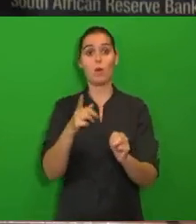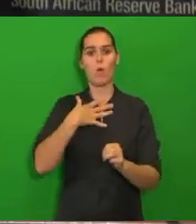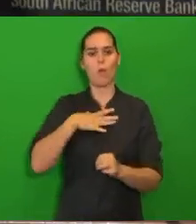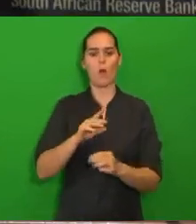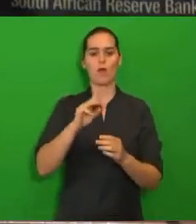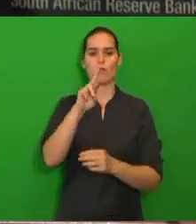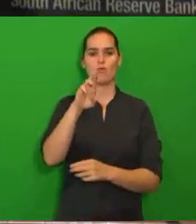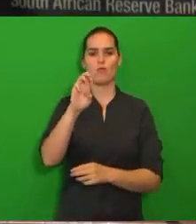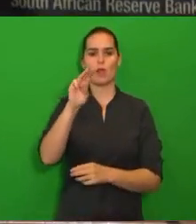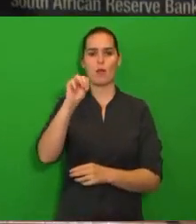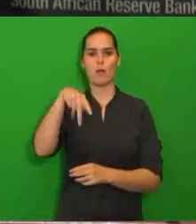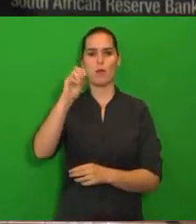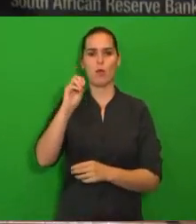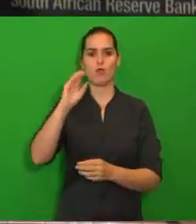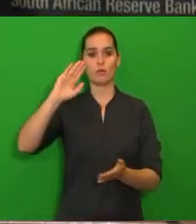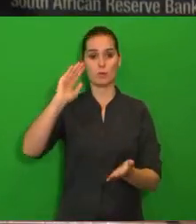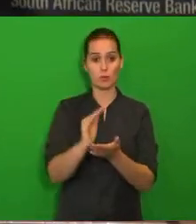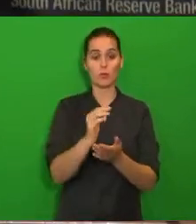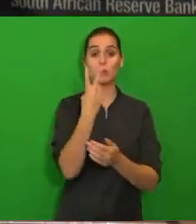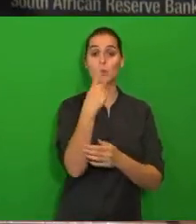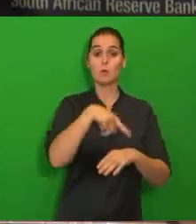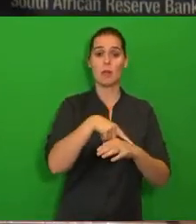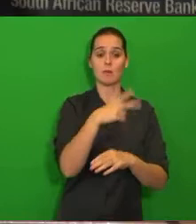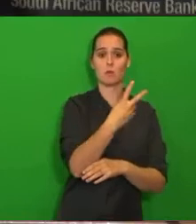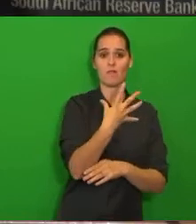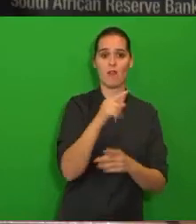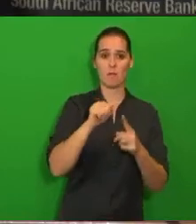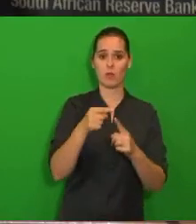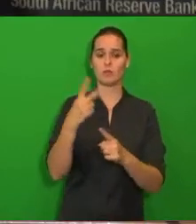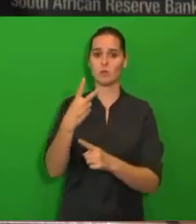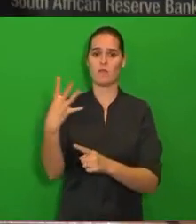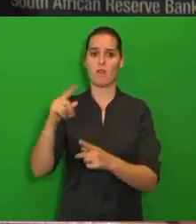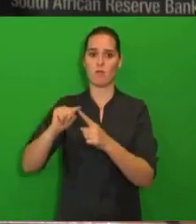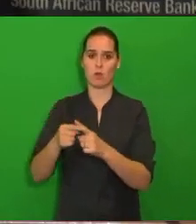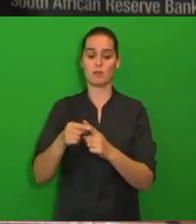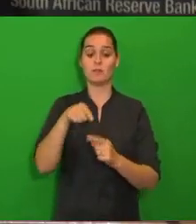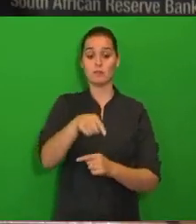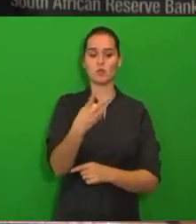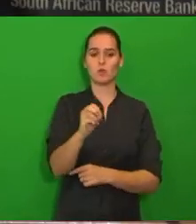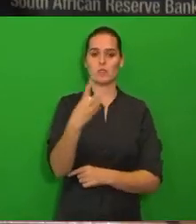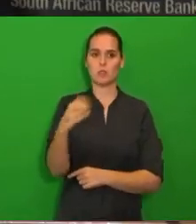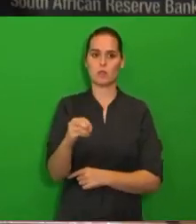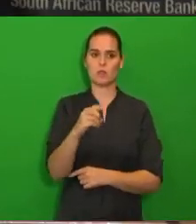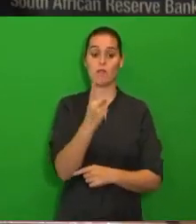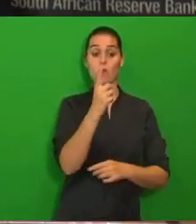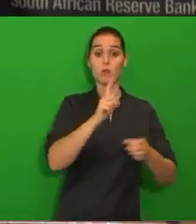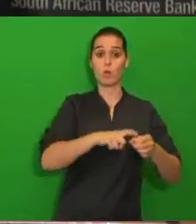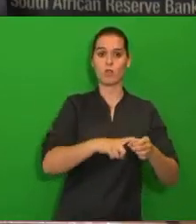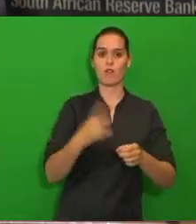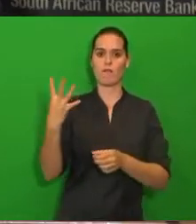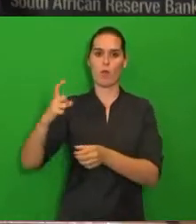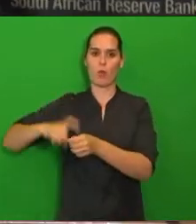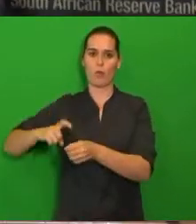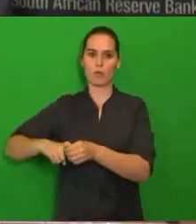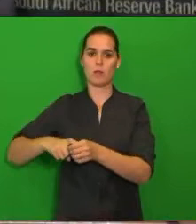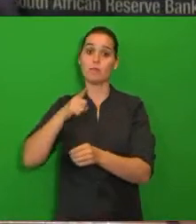25 basis points each in the first and fourth quarters of 2020. This remains a broad